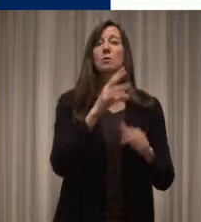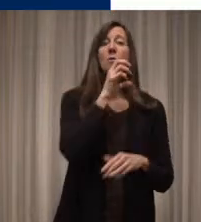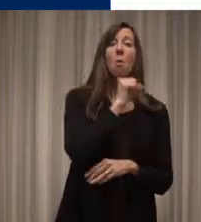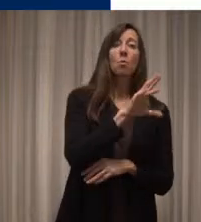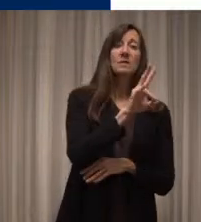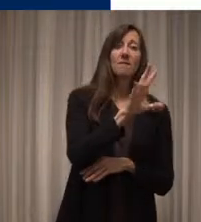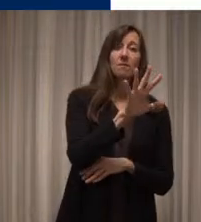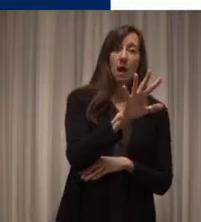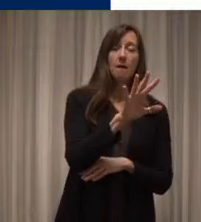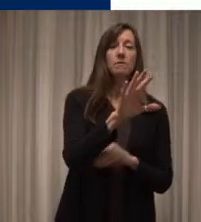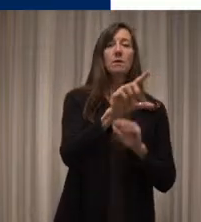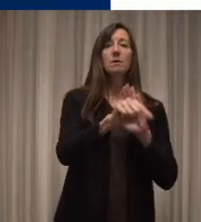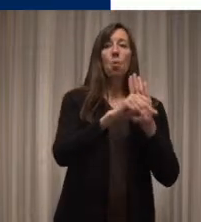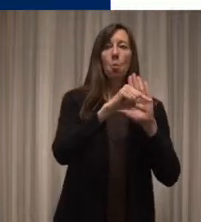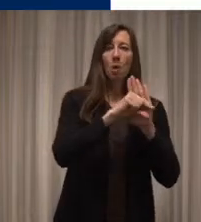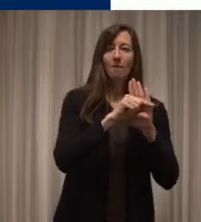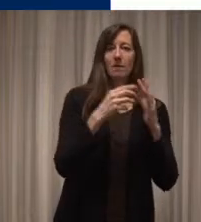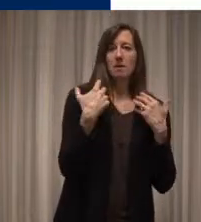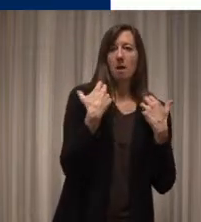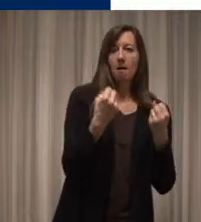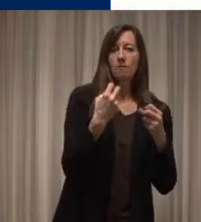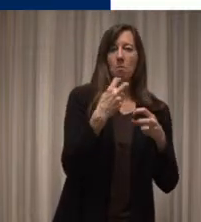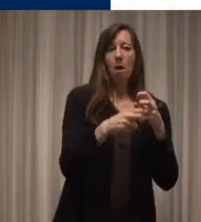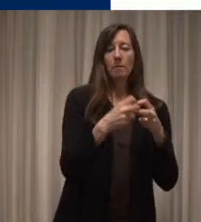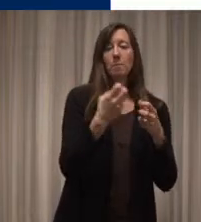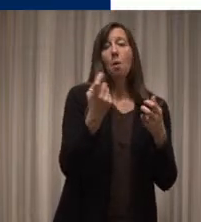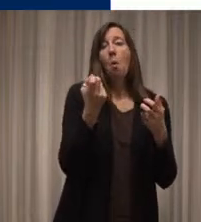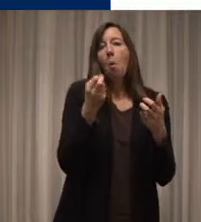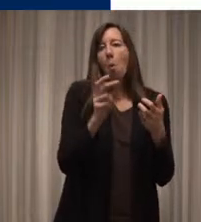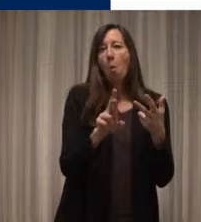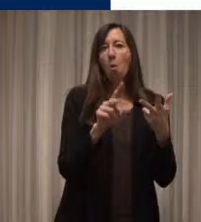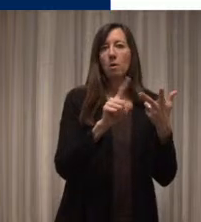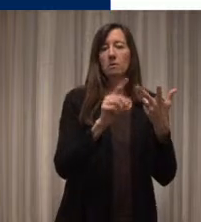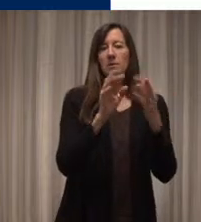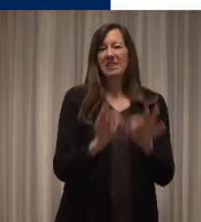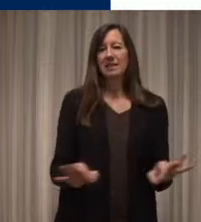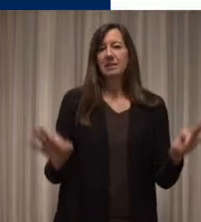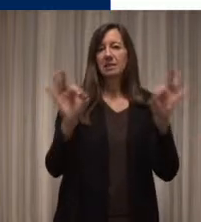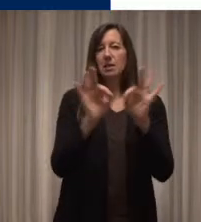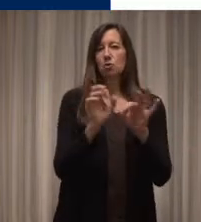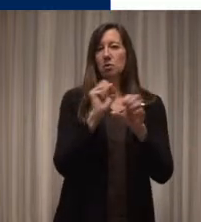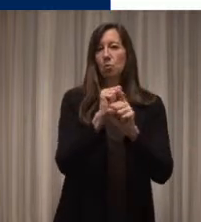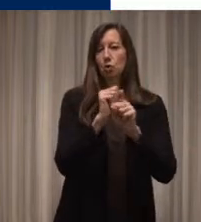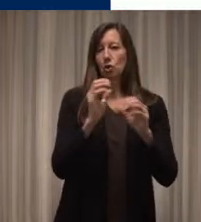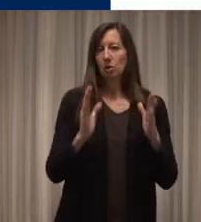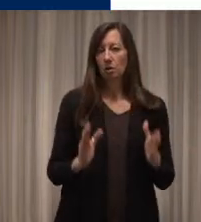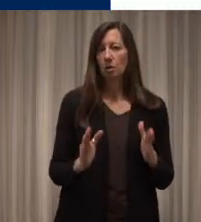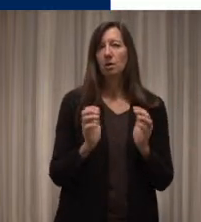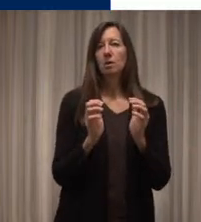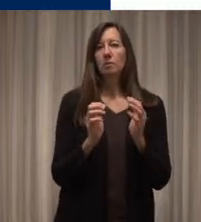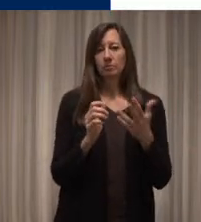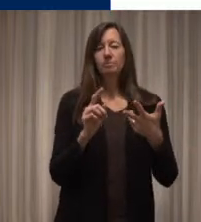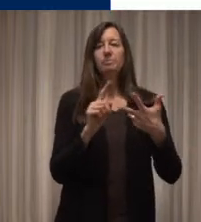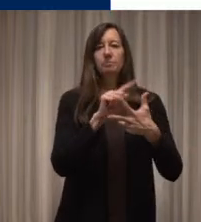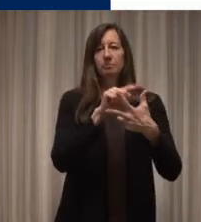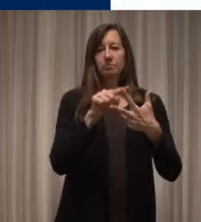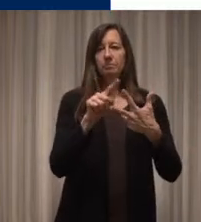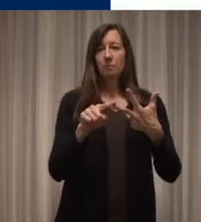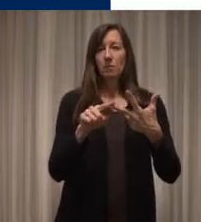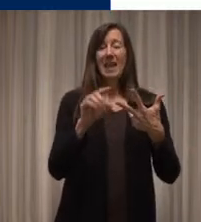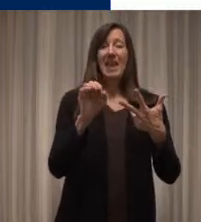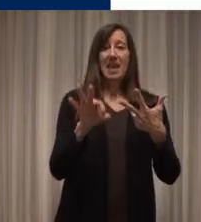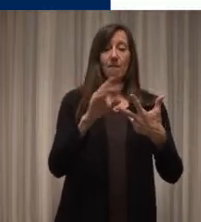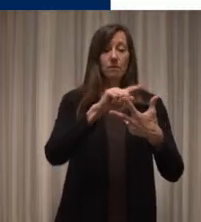essential worker with an underlying health condition. So that is the red group of the highest risk. If you're in that group, you'll be the